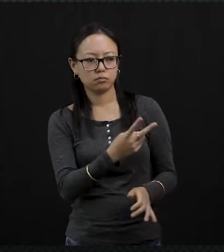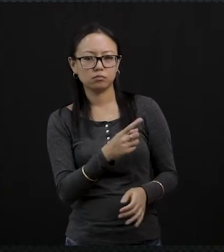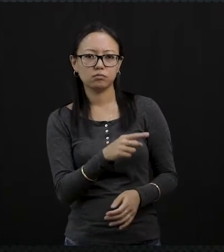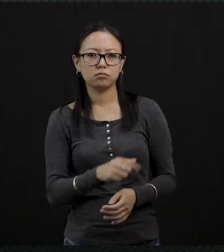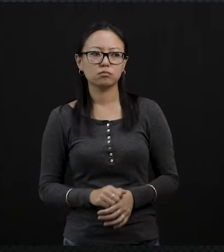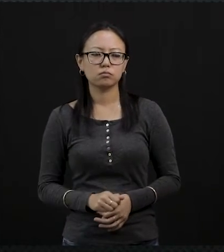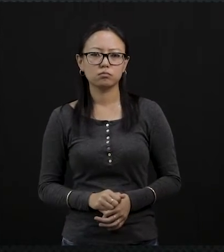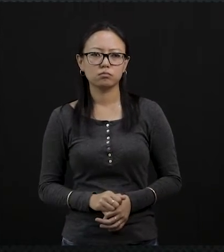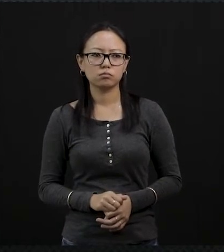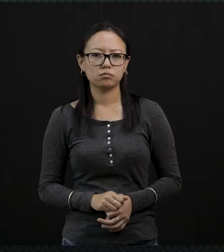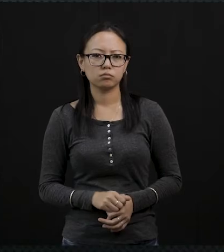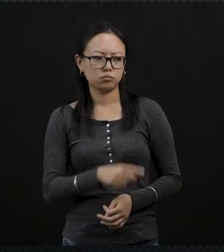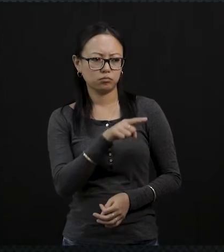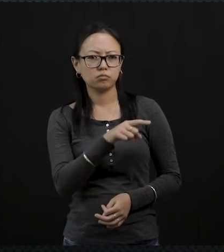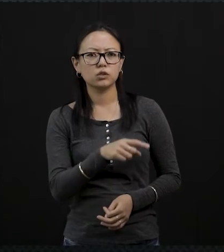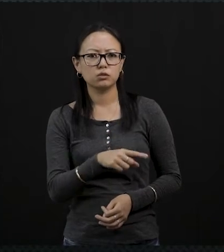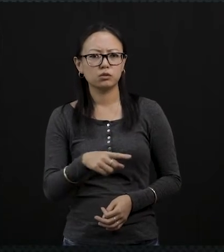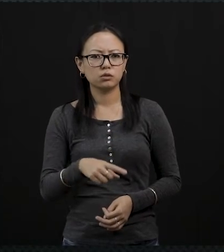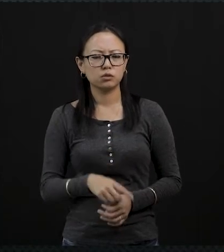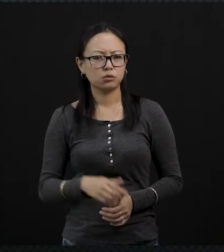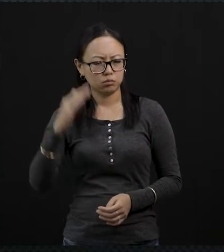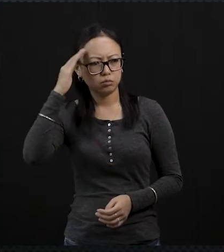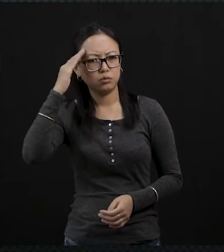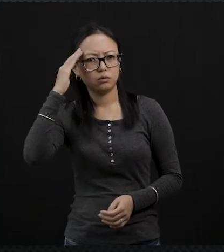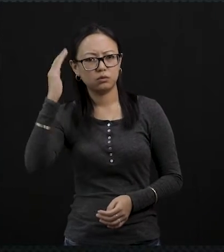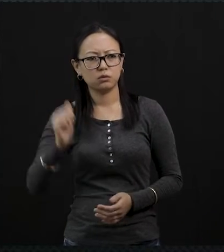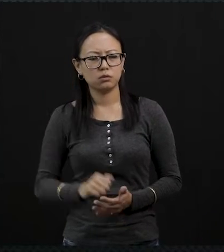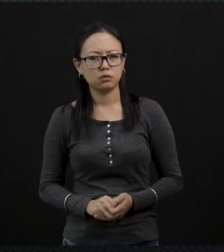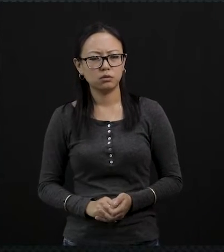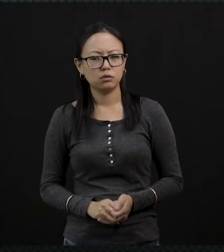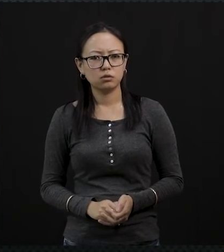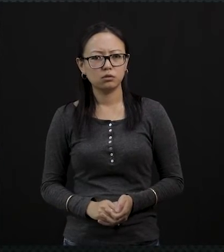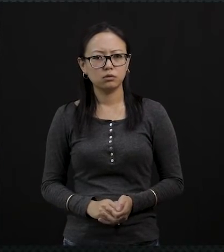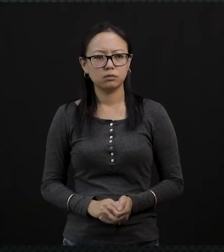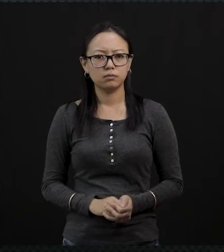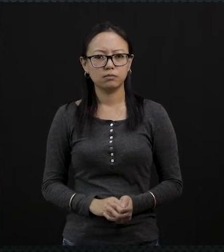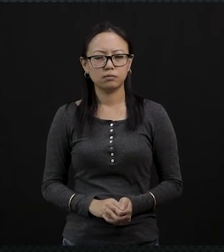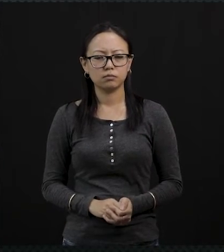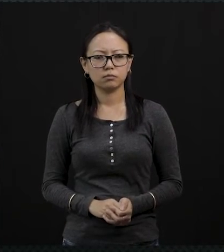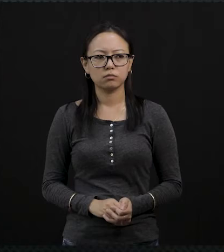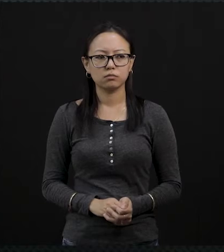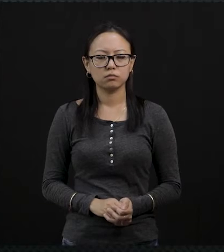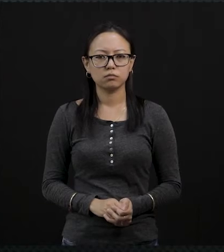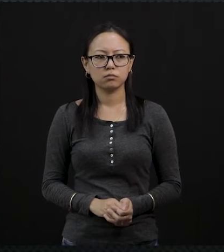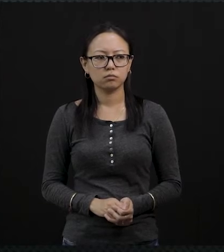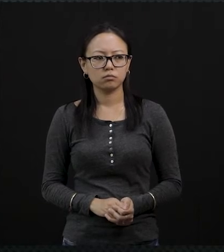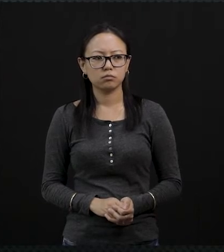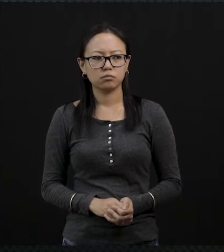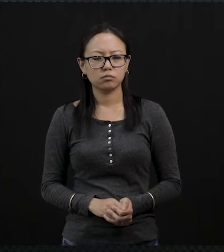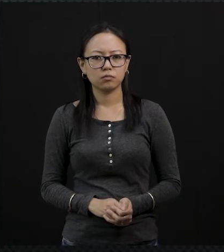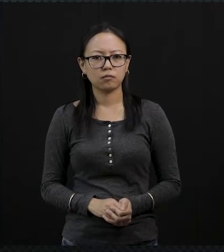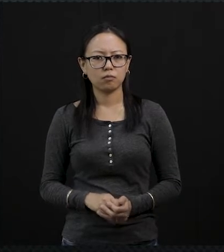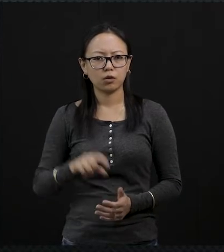objects. Are you familiar with all these sharp objects, my dear students? Okay. Now this